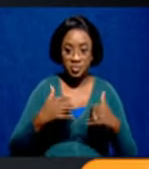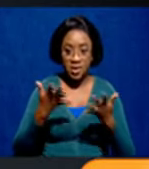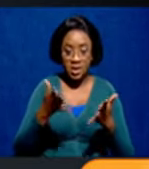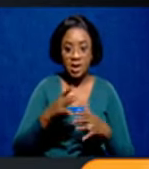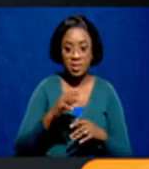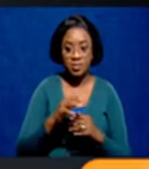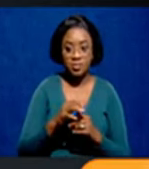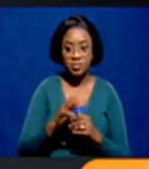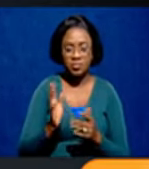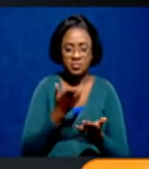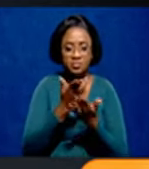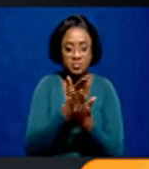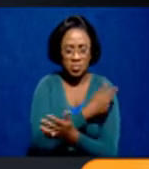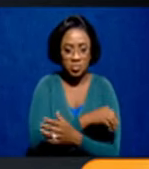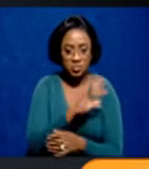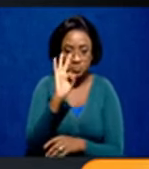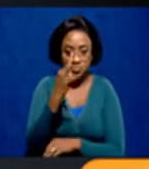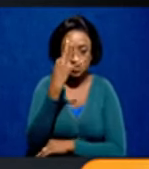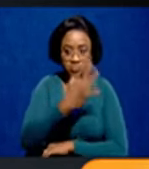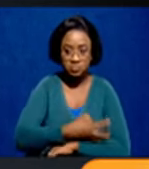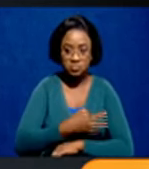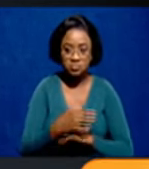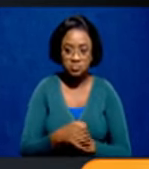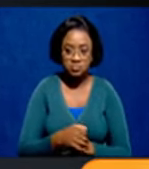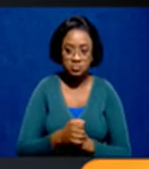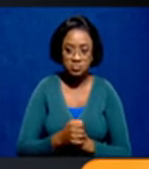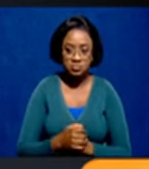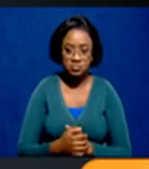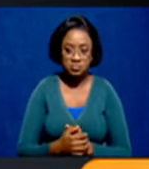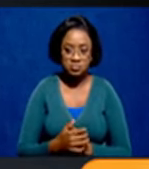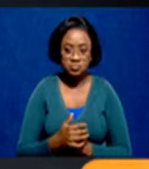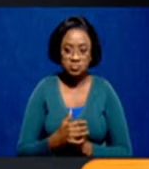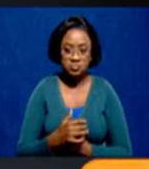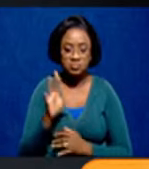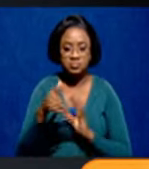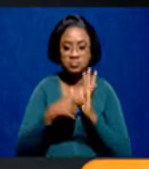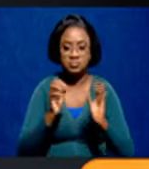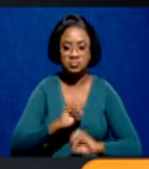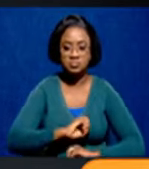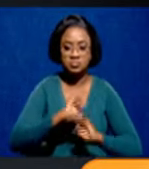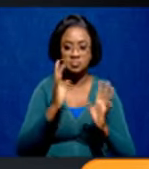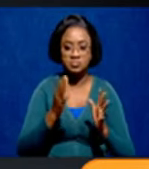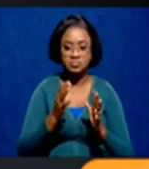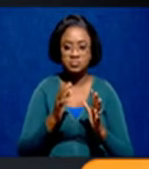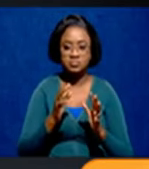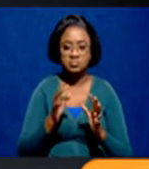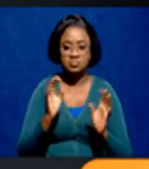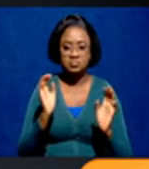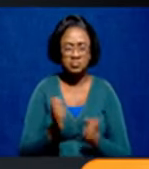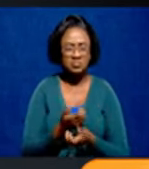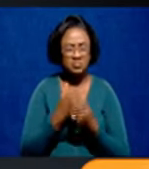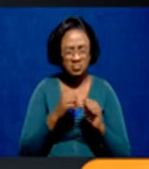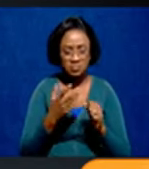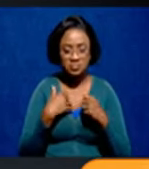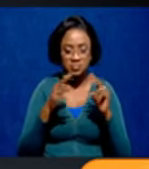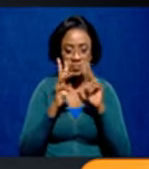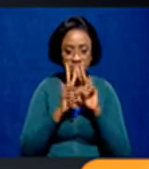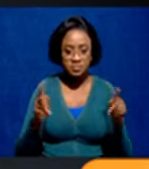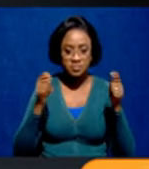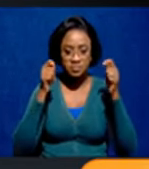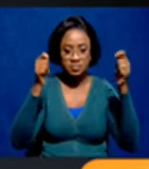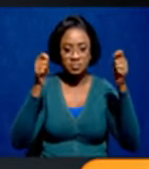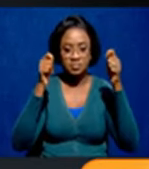day. So essentially, it is very important, but there's no way a peaceful procession should be